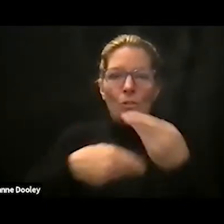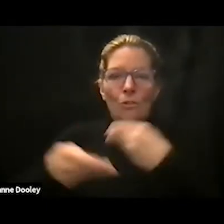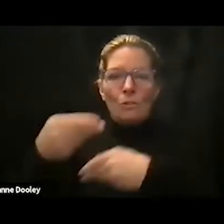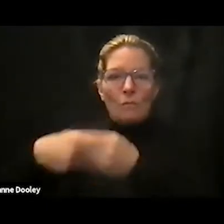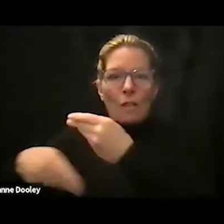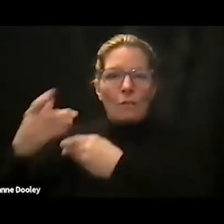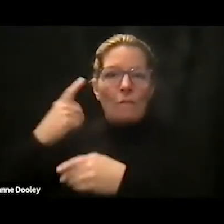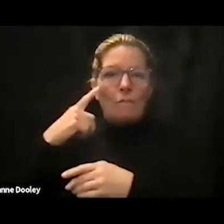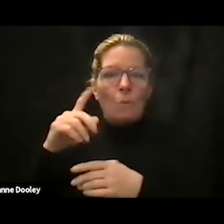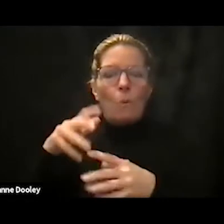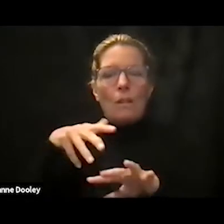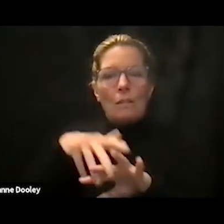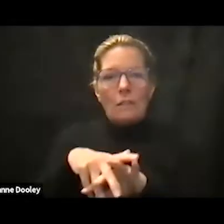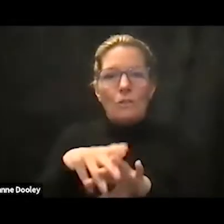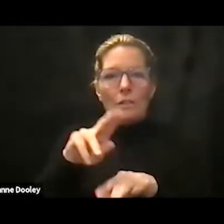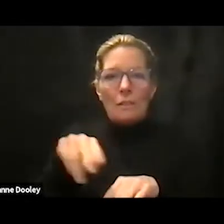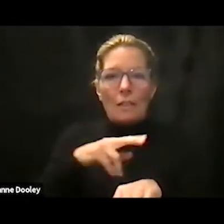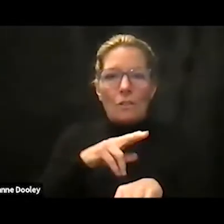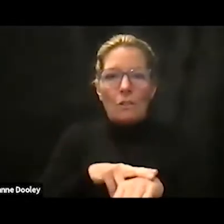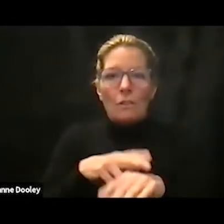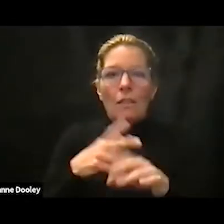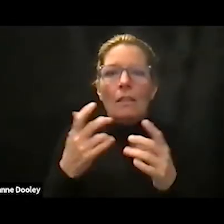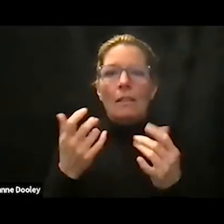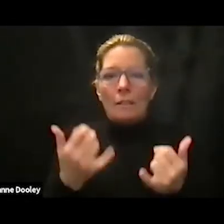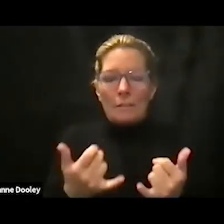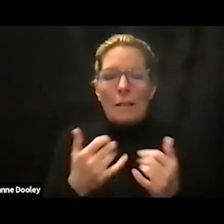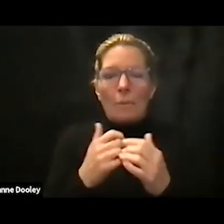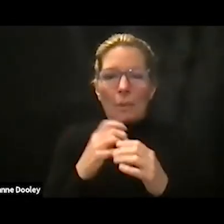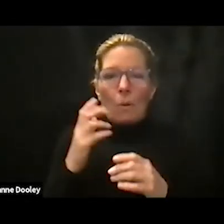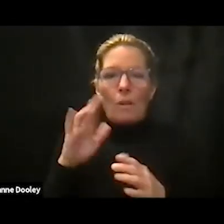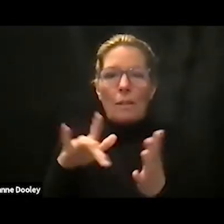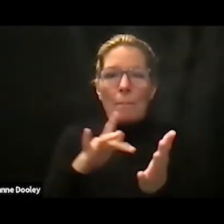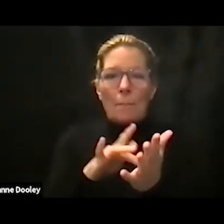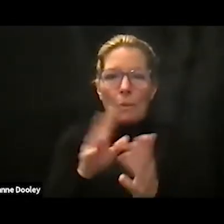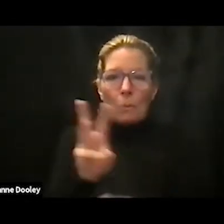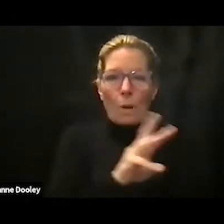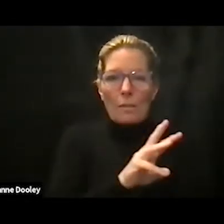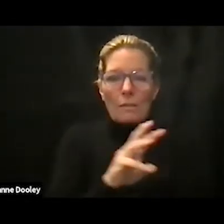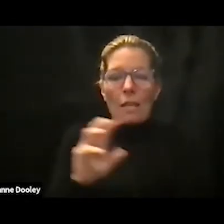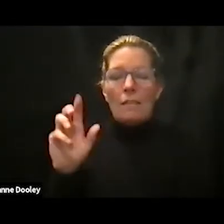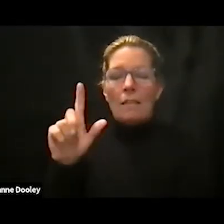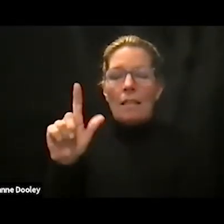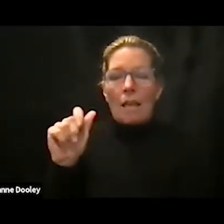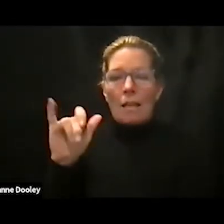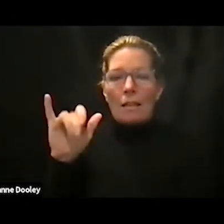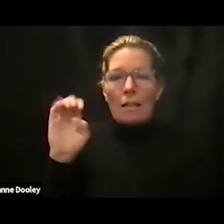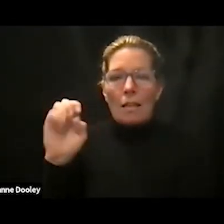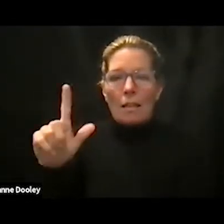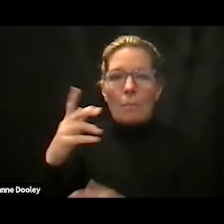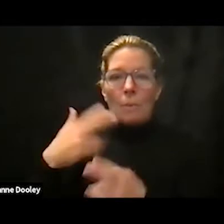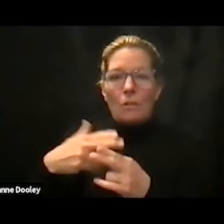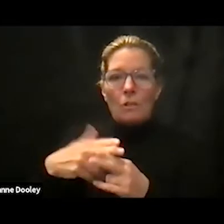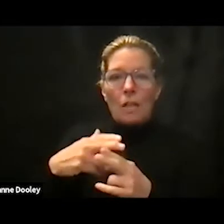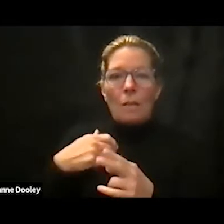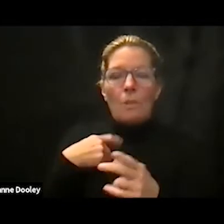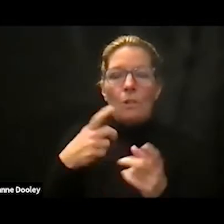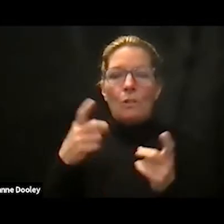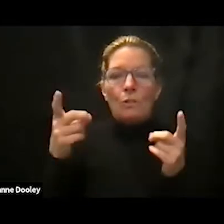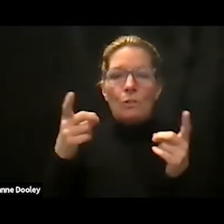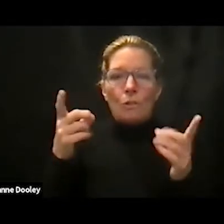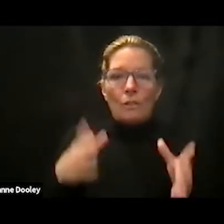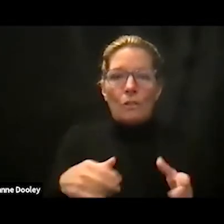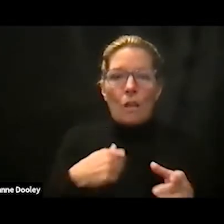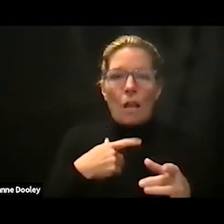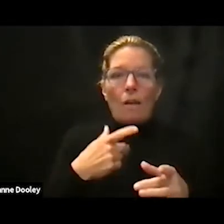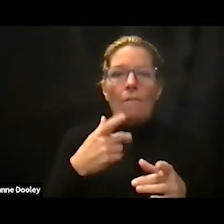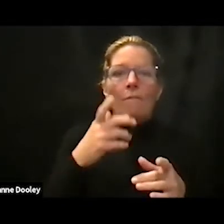nations in now what we call the Midwest. As Lael had mentioned, I am the Director of Strategic Partnerships and